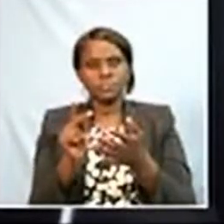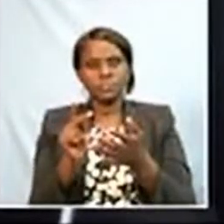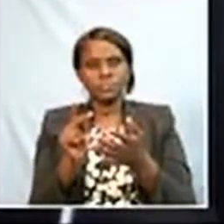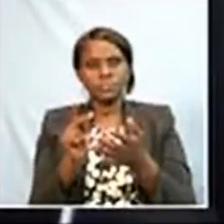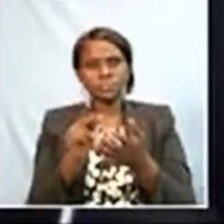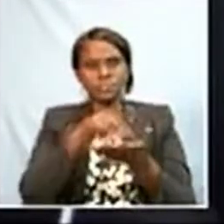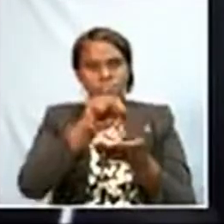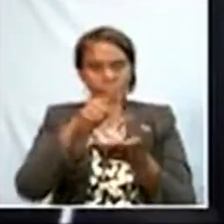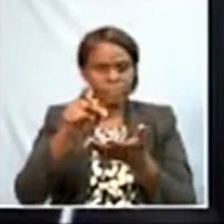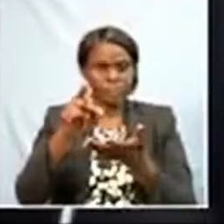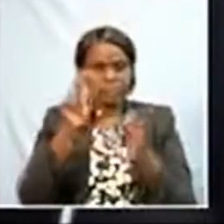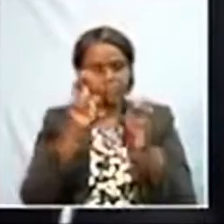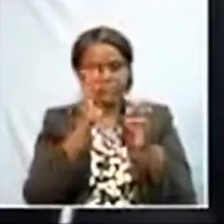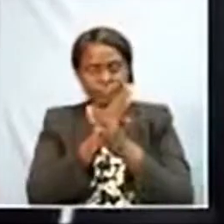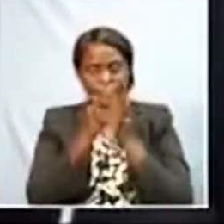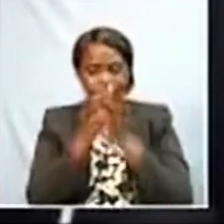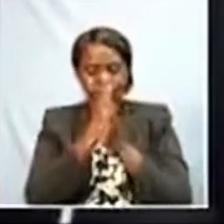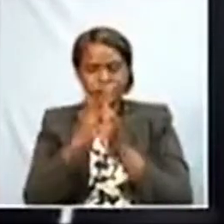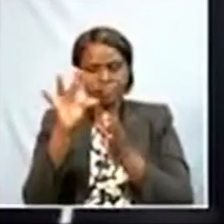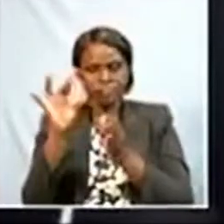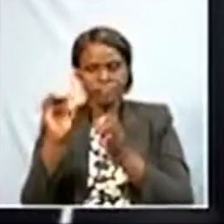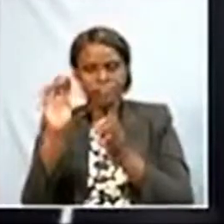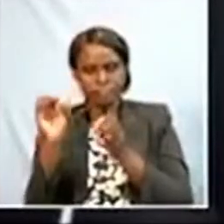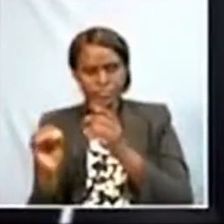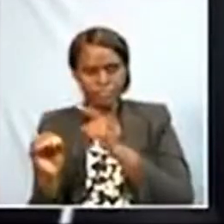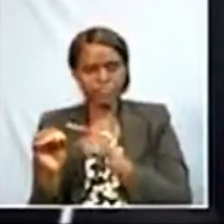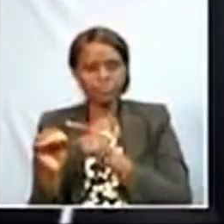You paid the initial contractor 80%.